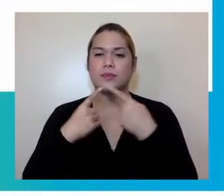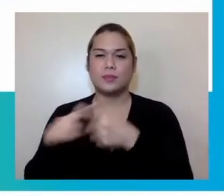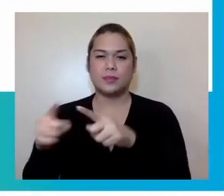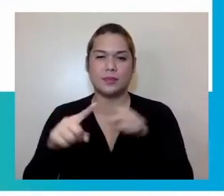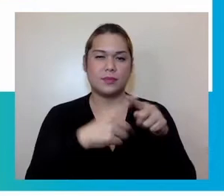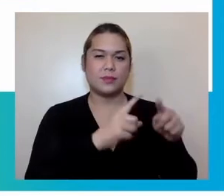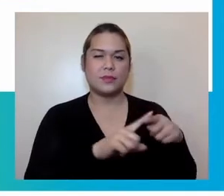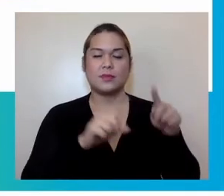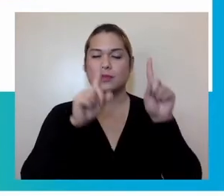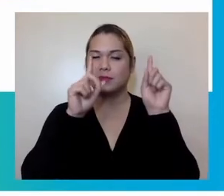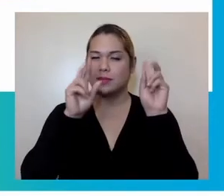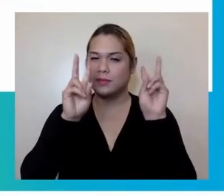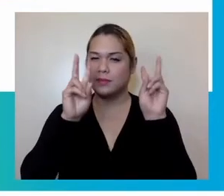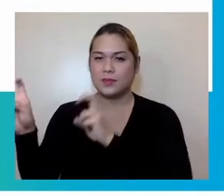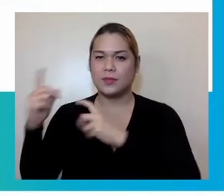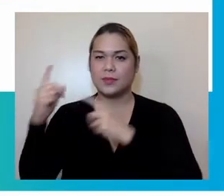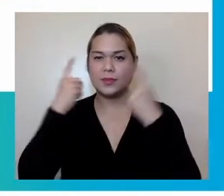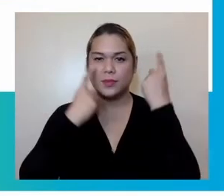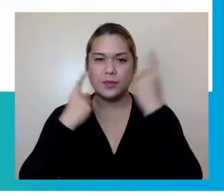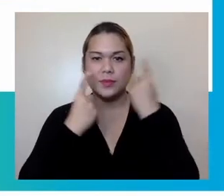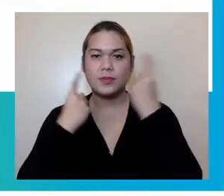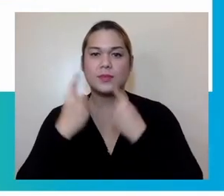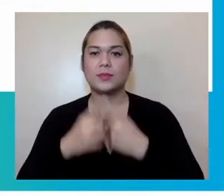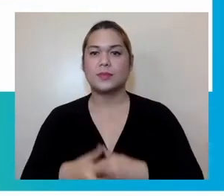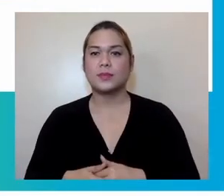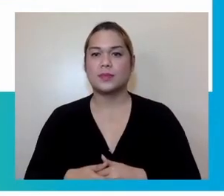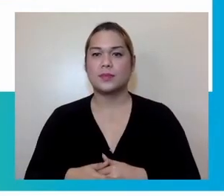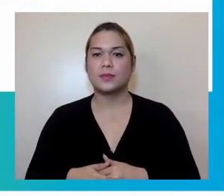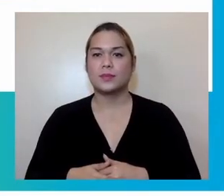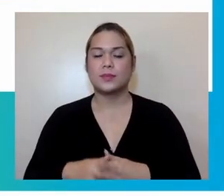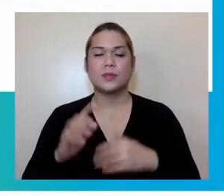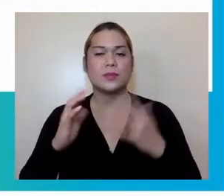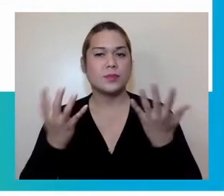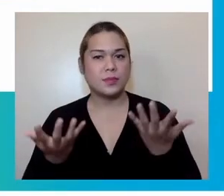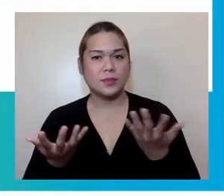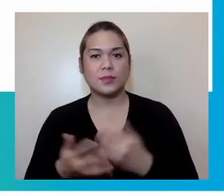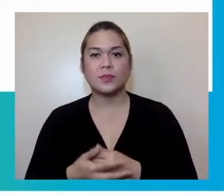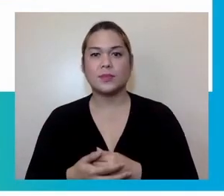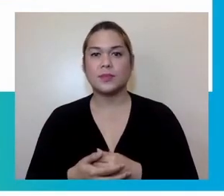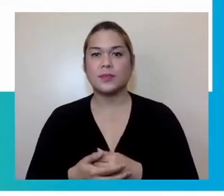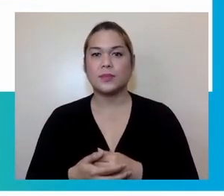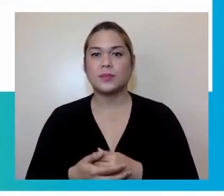the idea is to gather majority.